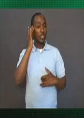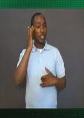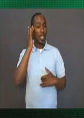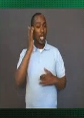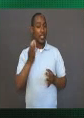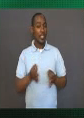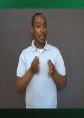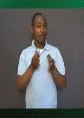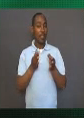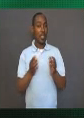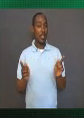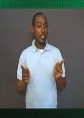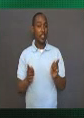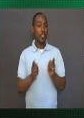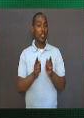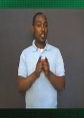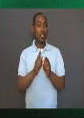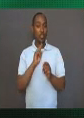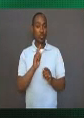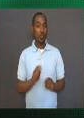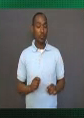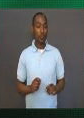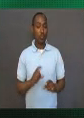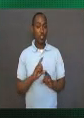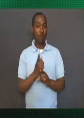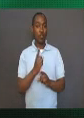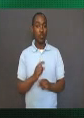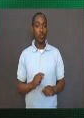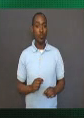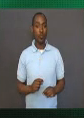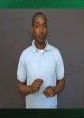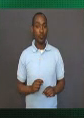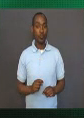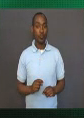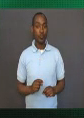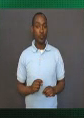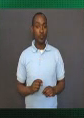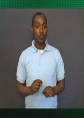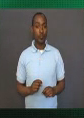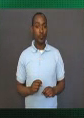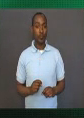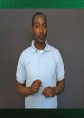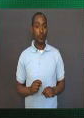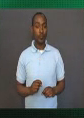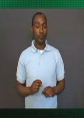disease-causing microorganism happens naturally and is not deliberate.